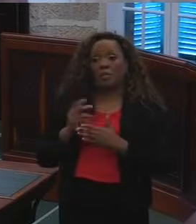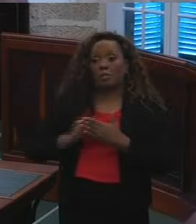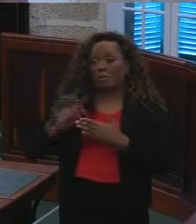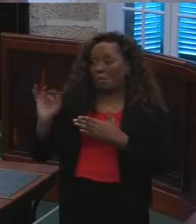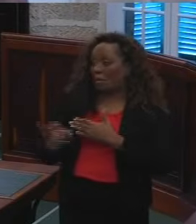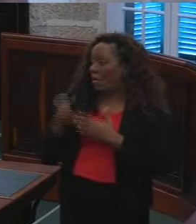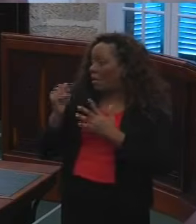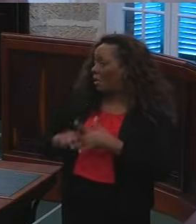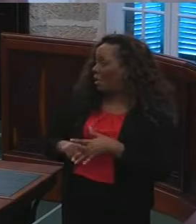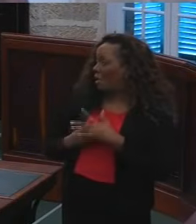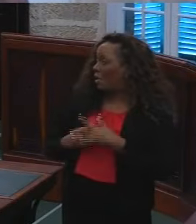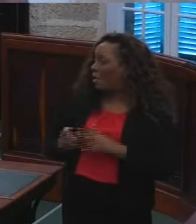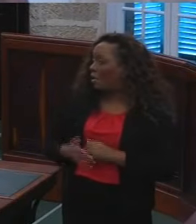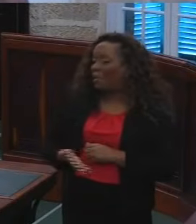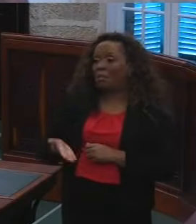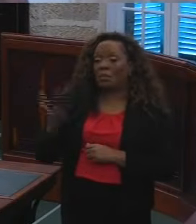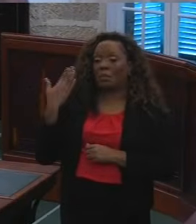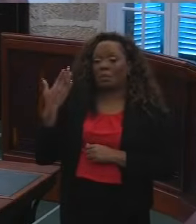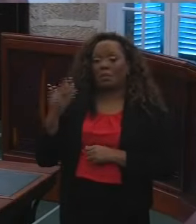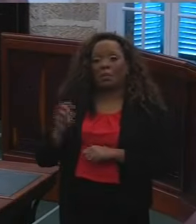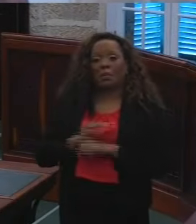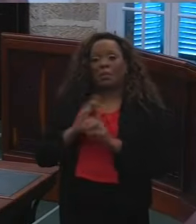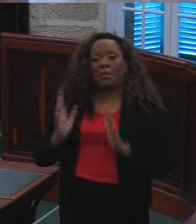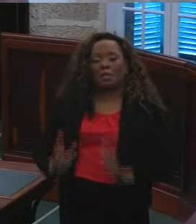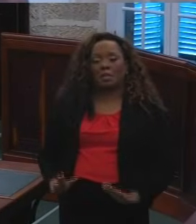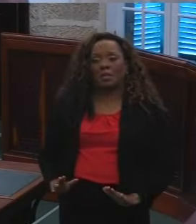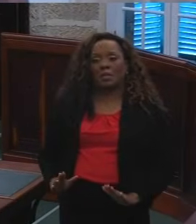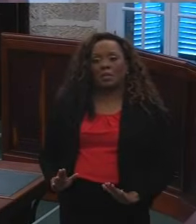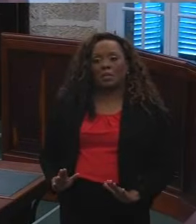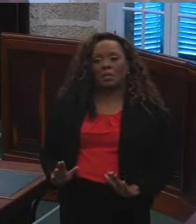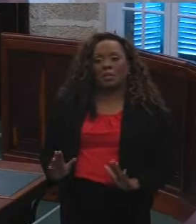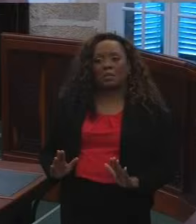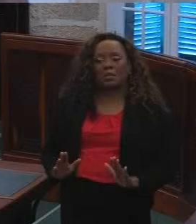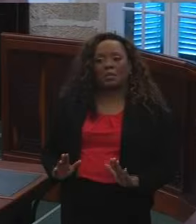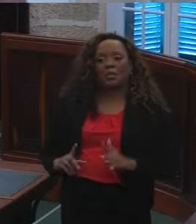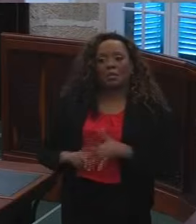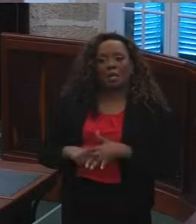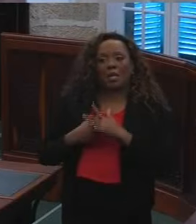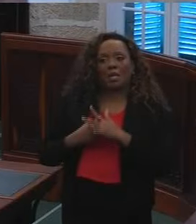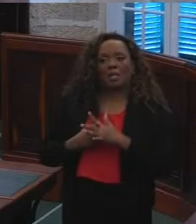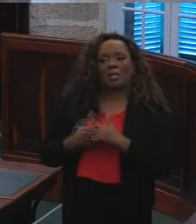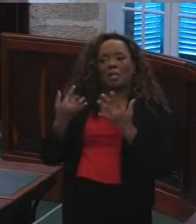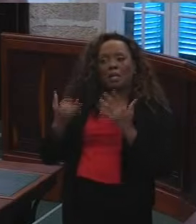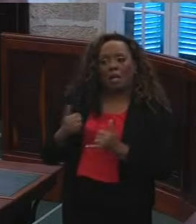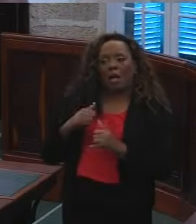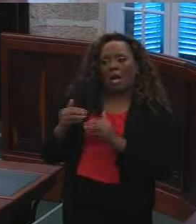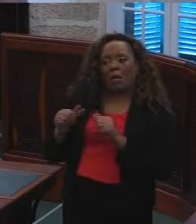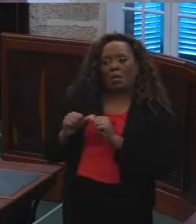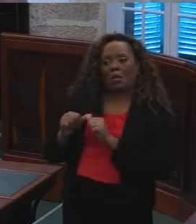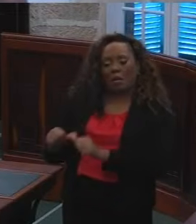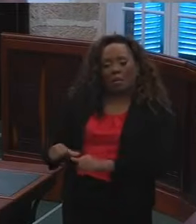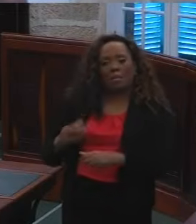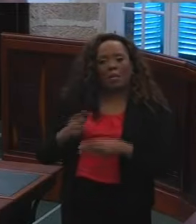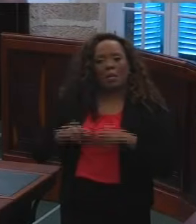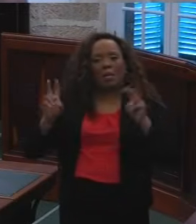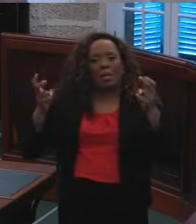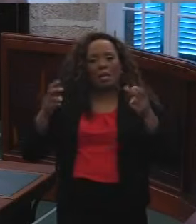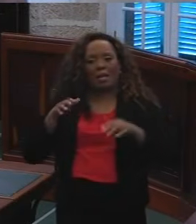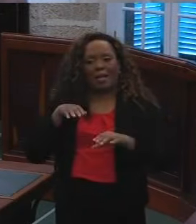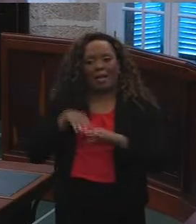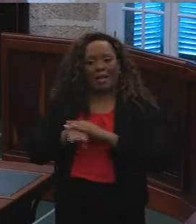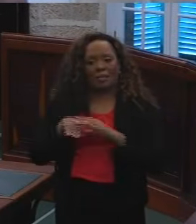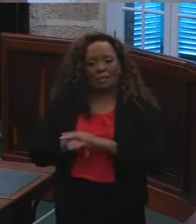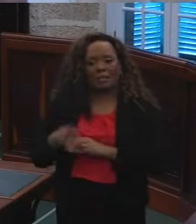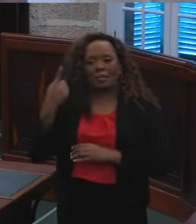minister, who is the Member of Parliament for St. Michael's South, and this project, of course, is the Access for All, where we are looking at